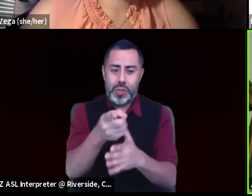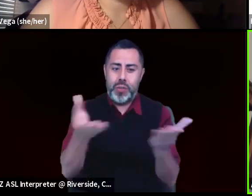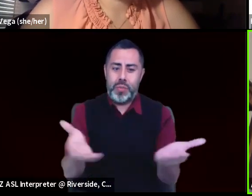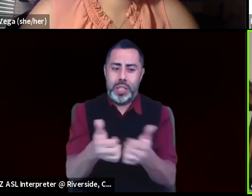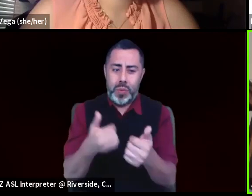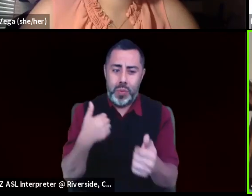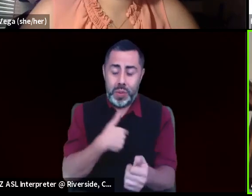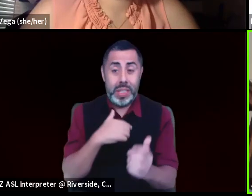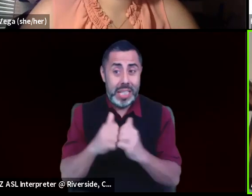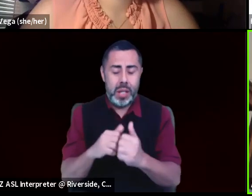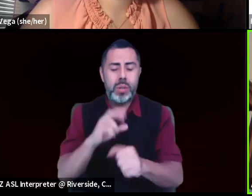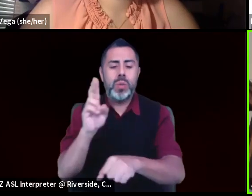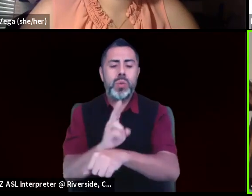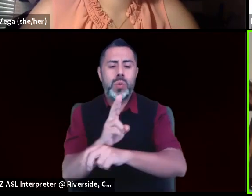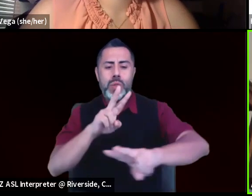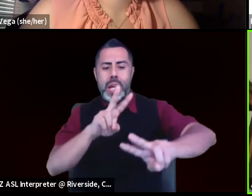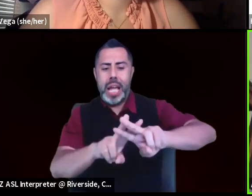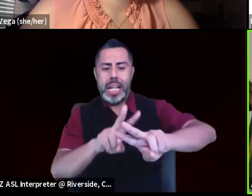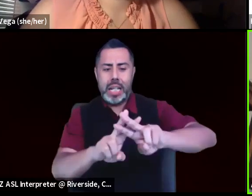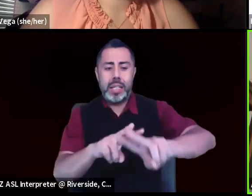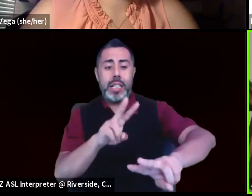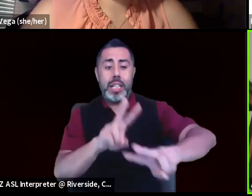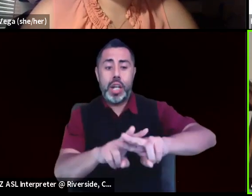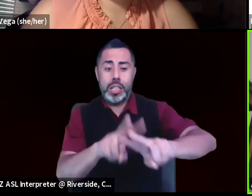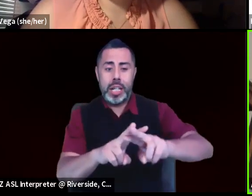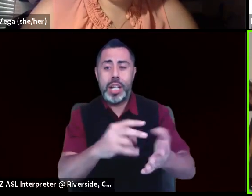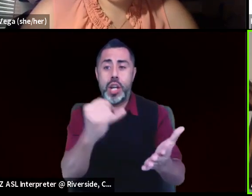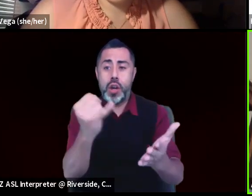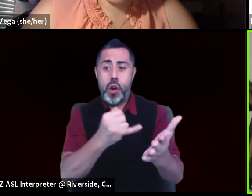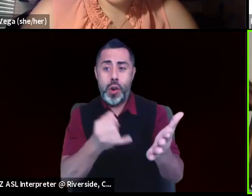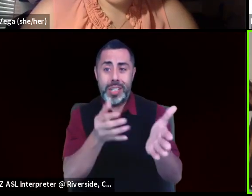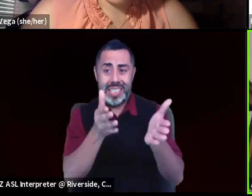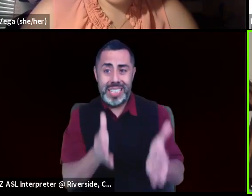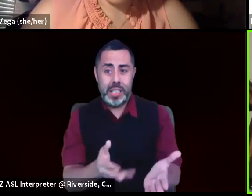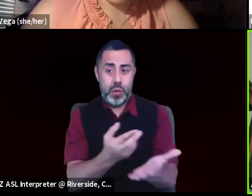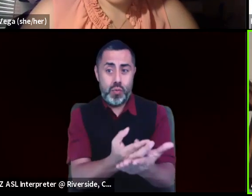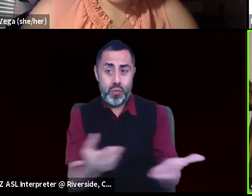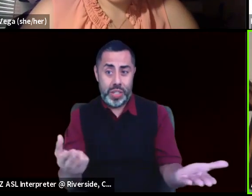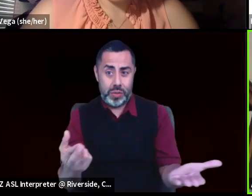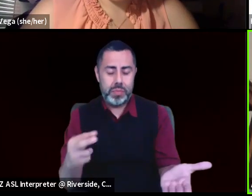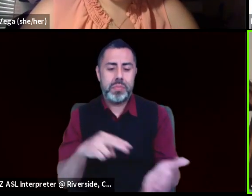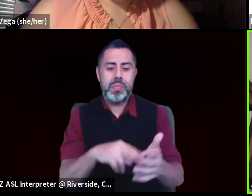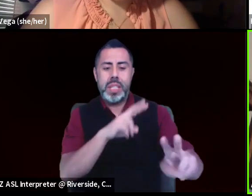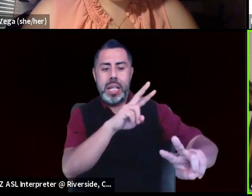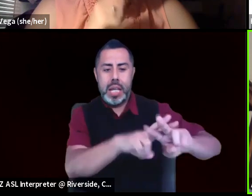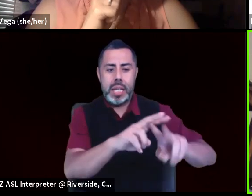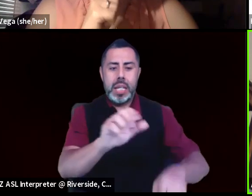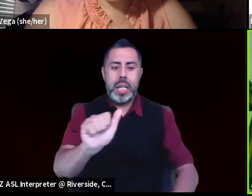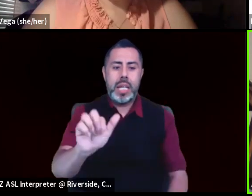using the hashtags, hashtag artist resource, hashtag